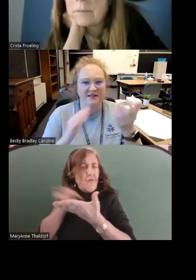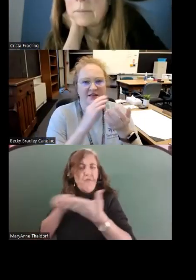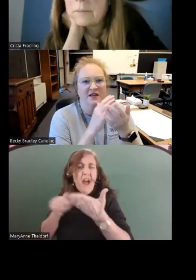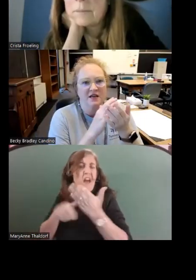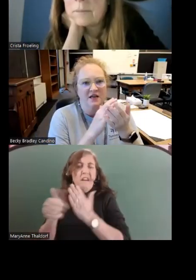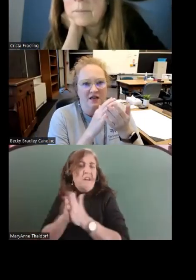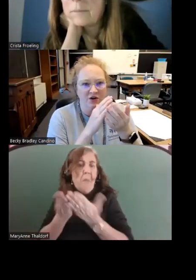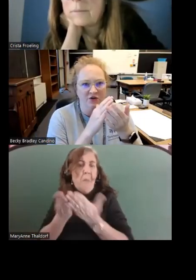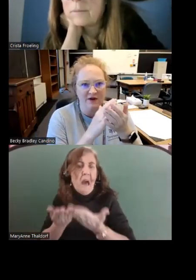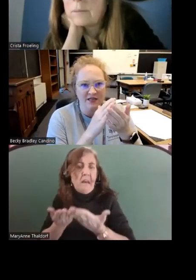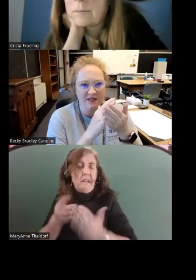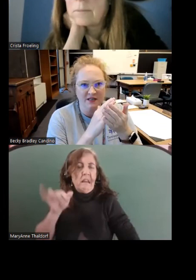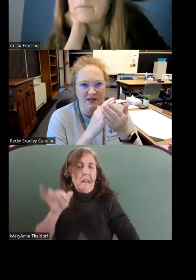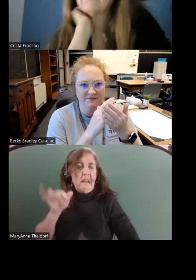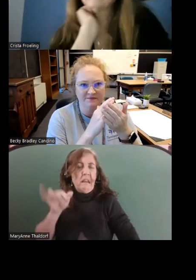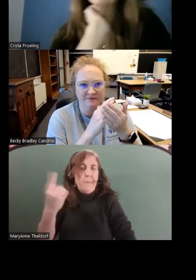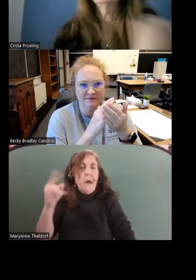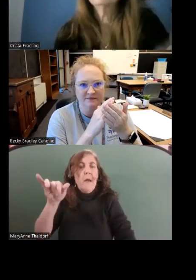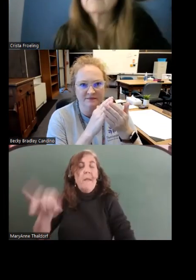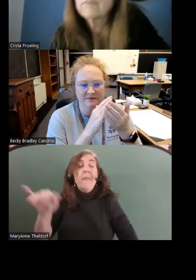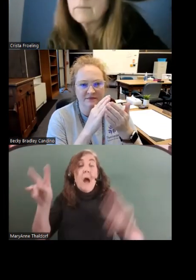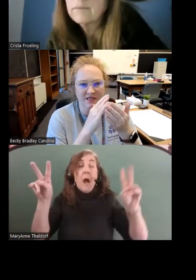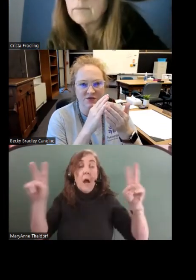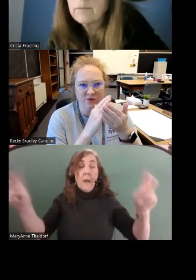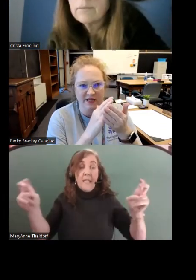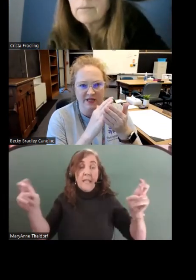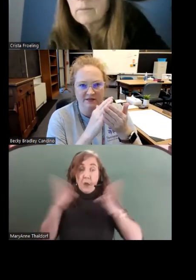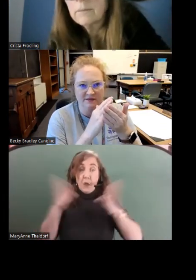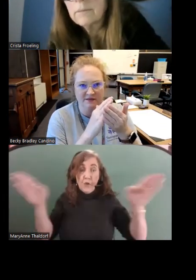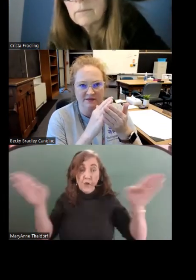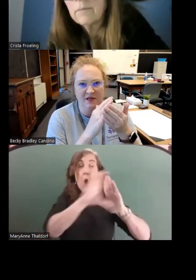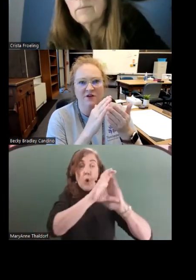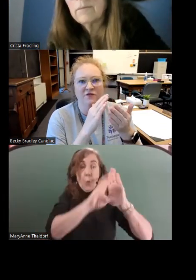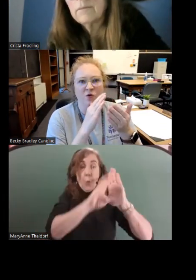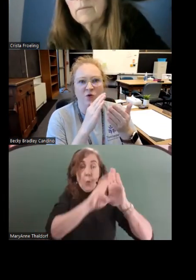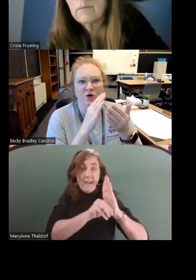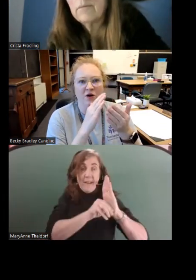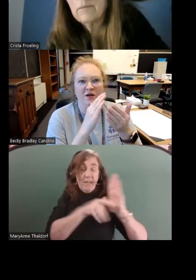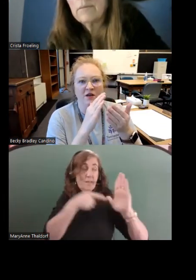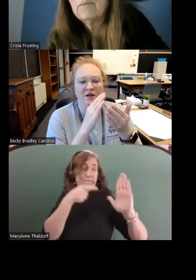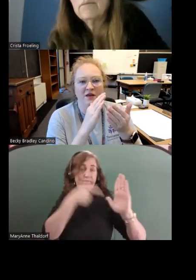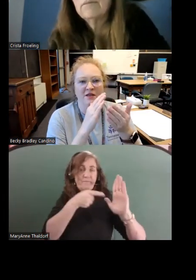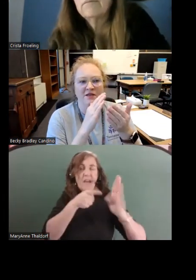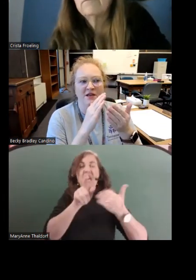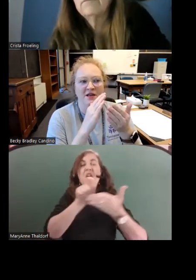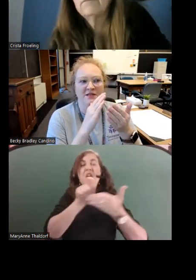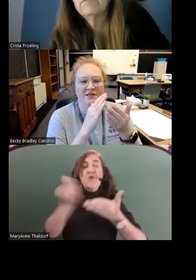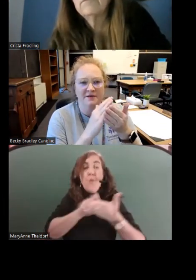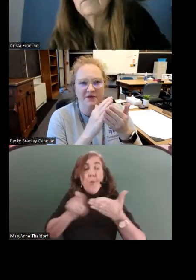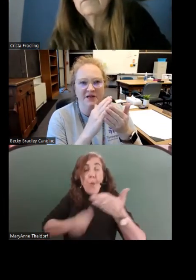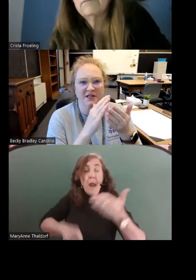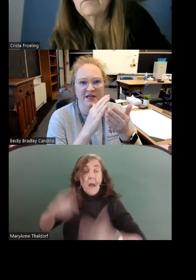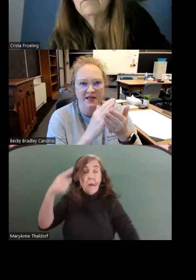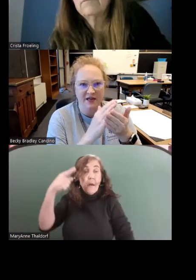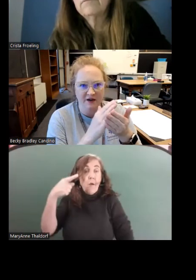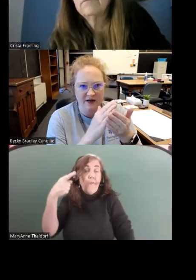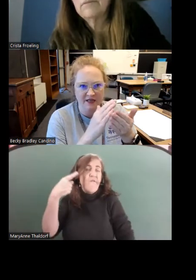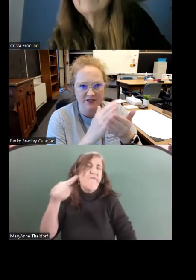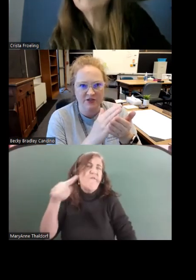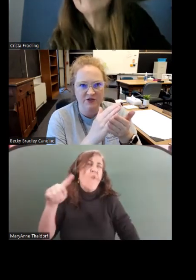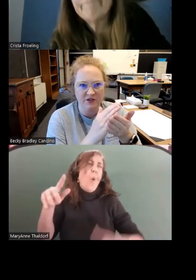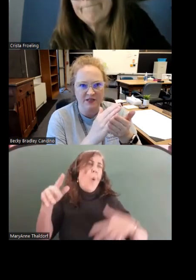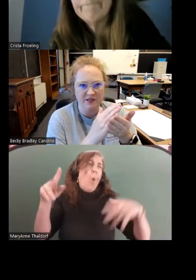that curriculum is written for the typically